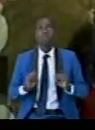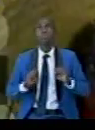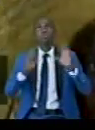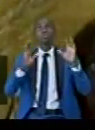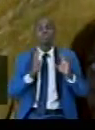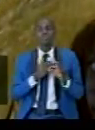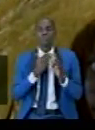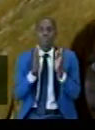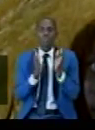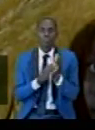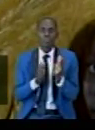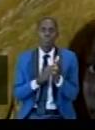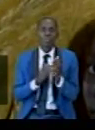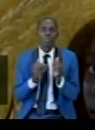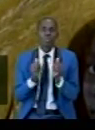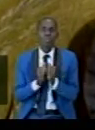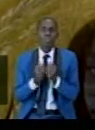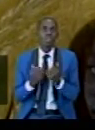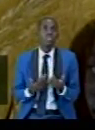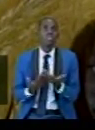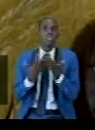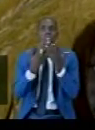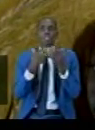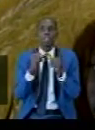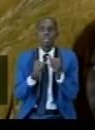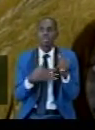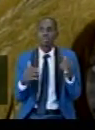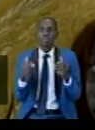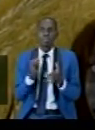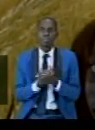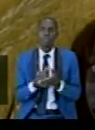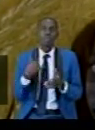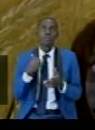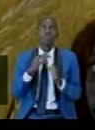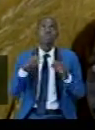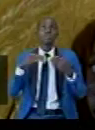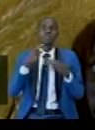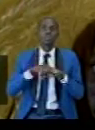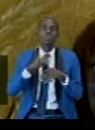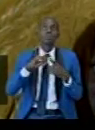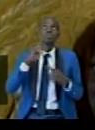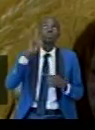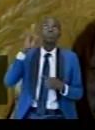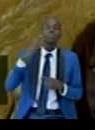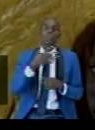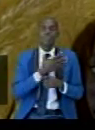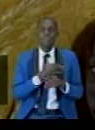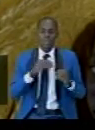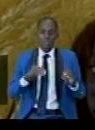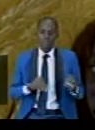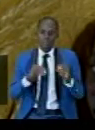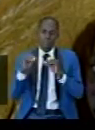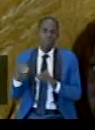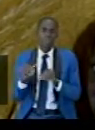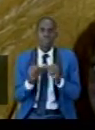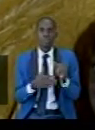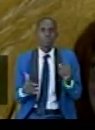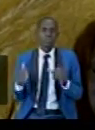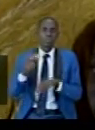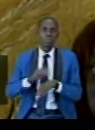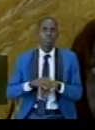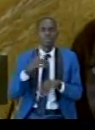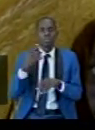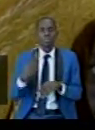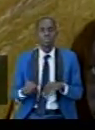we sacrifice everything, our gift unto him, and we lay everything upon the